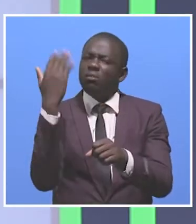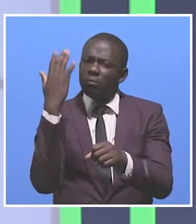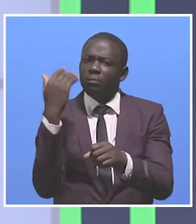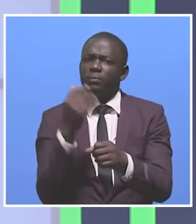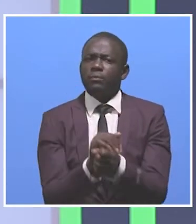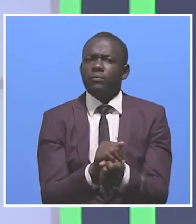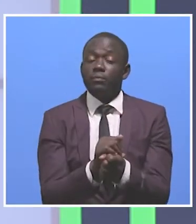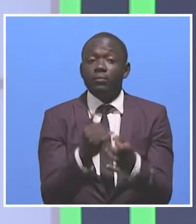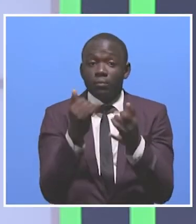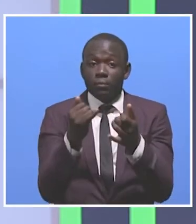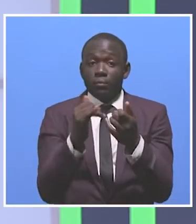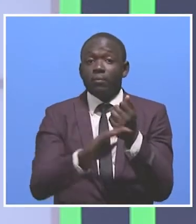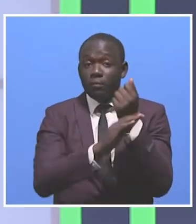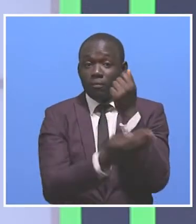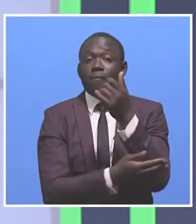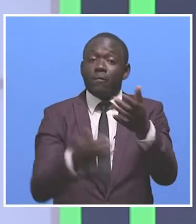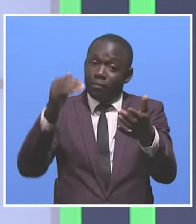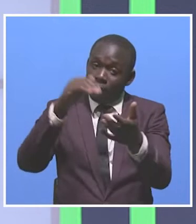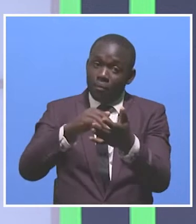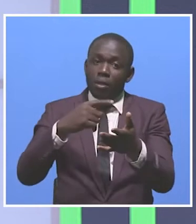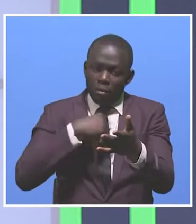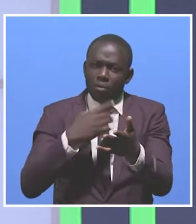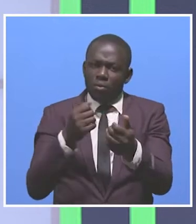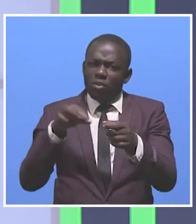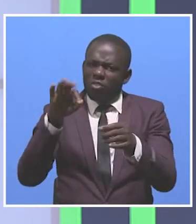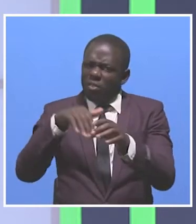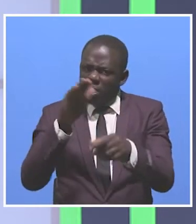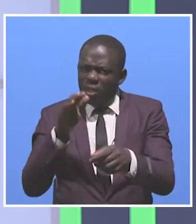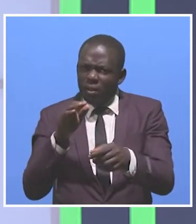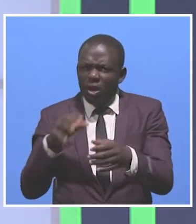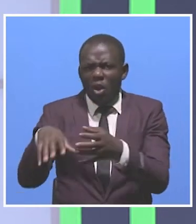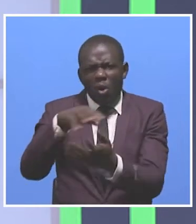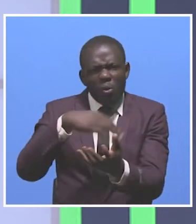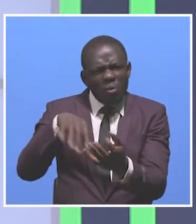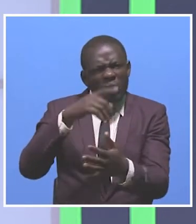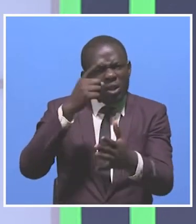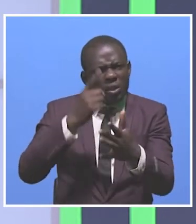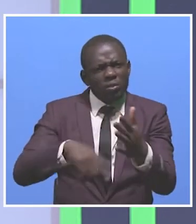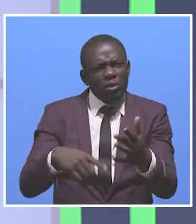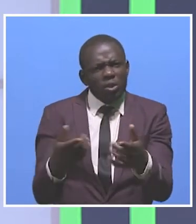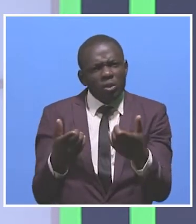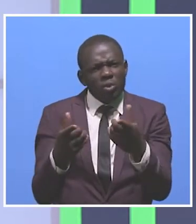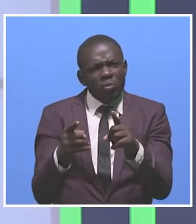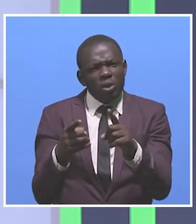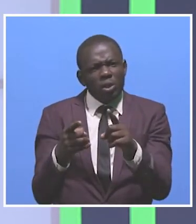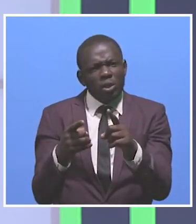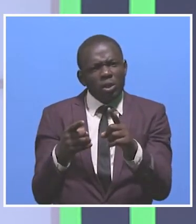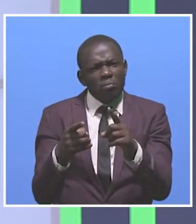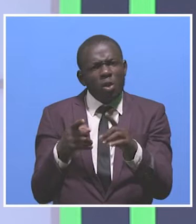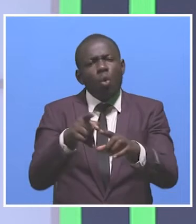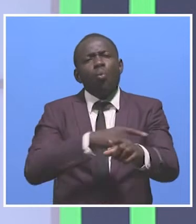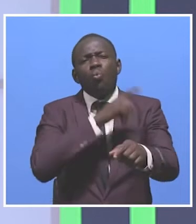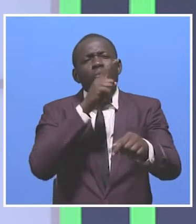Now she's pregnant now. Now I just want to find out what are the complications due to the long time of being